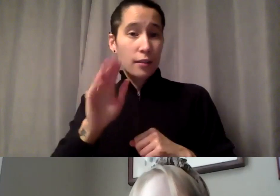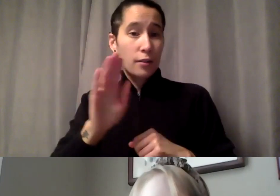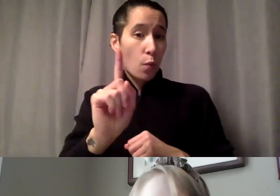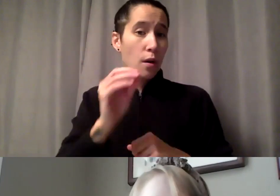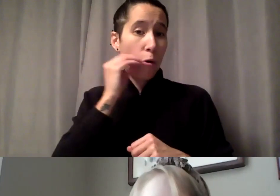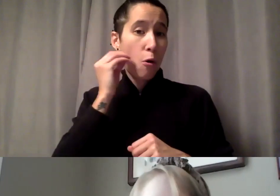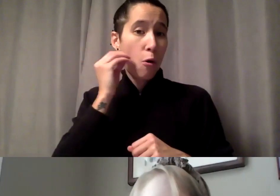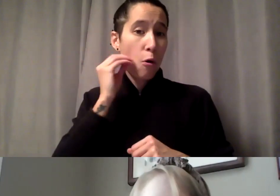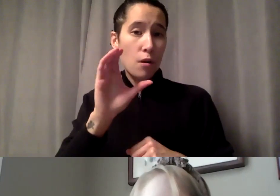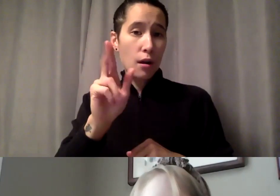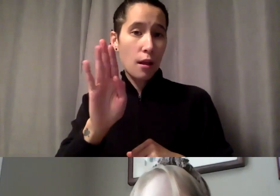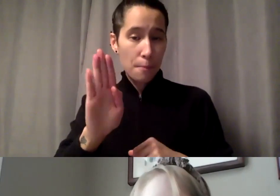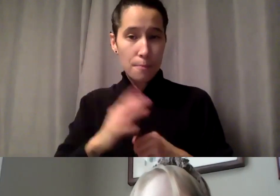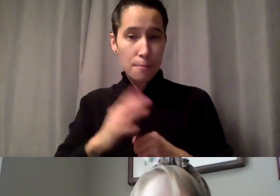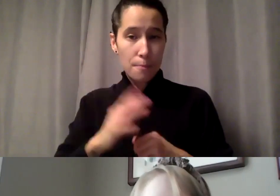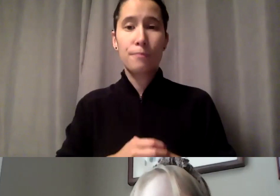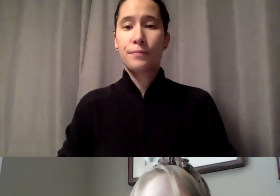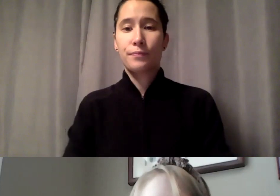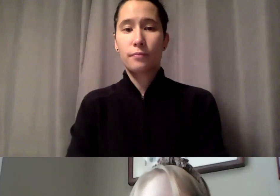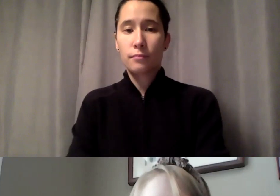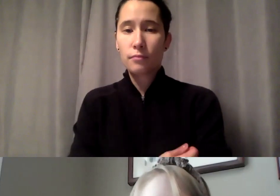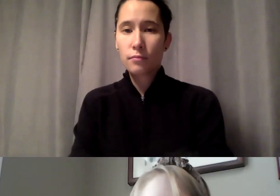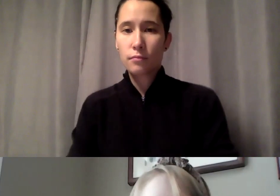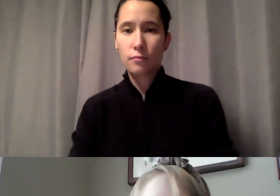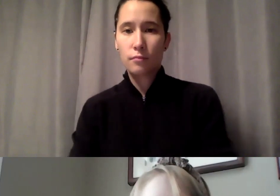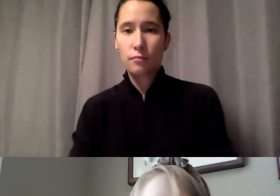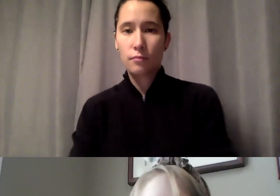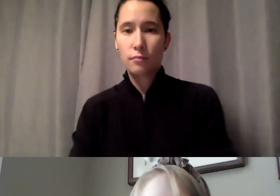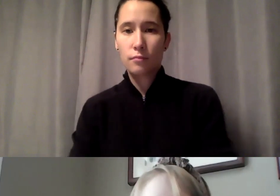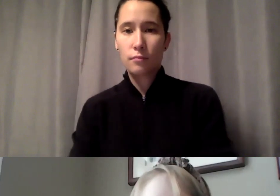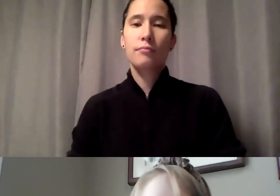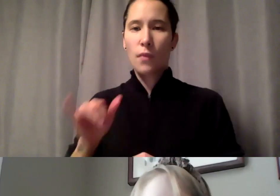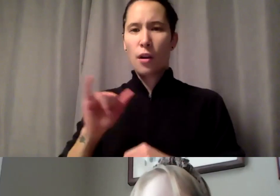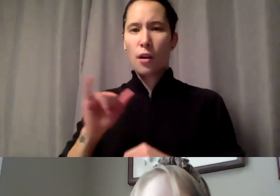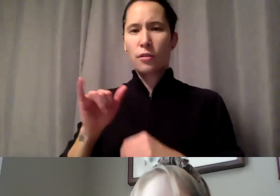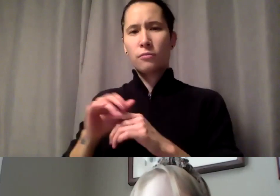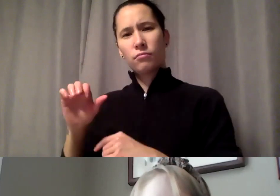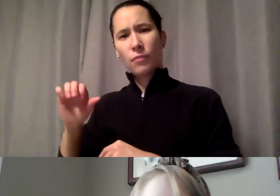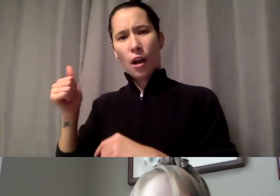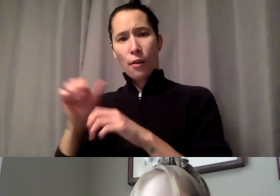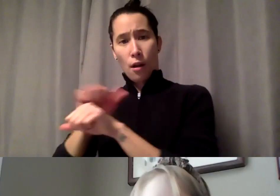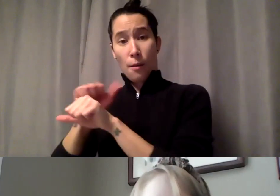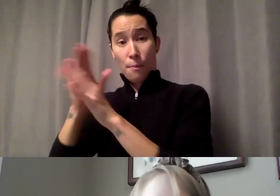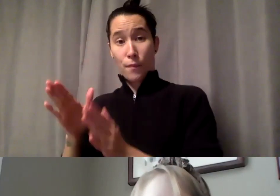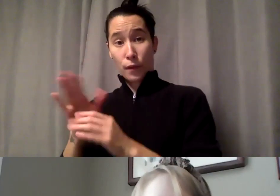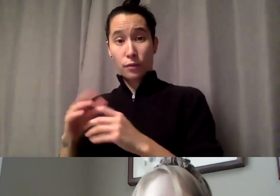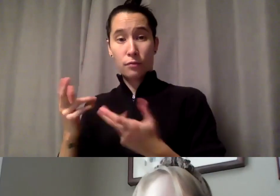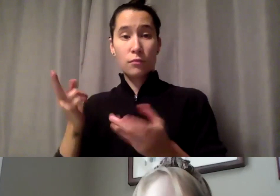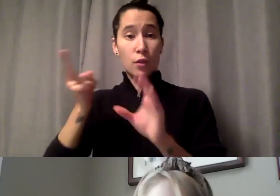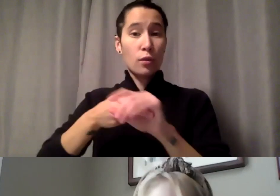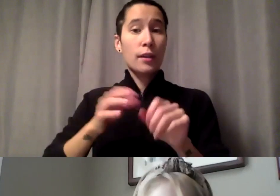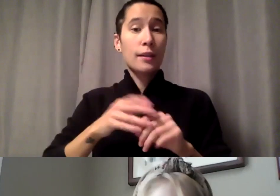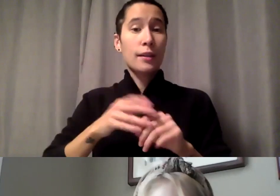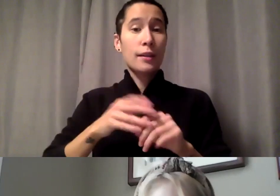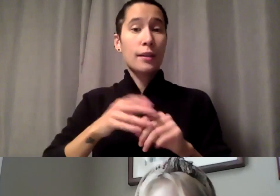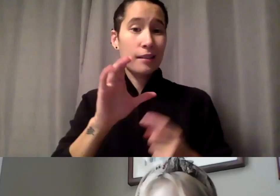Okay, and then we did get a lot of questions about this Alberta issue, mostly from ski and snowboard clubs. So if